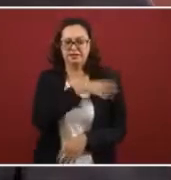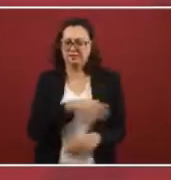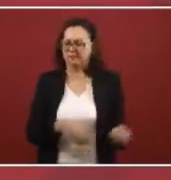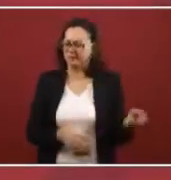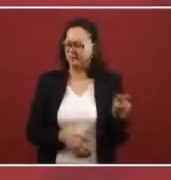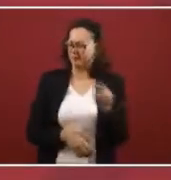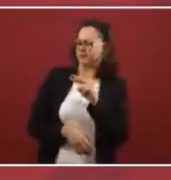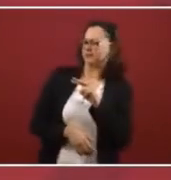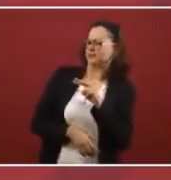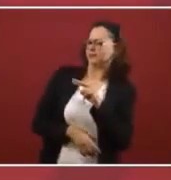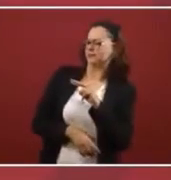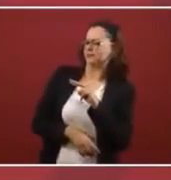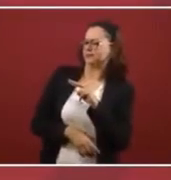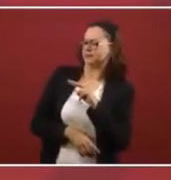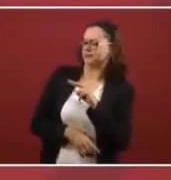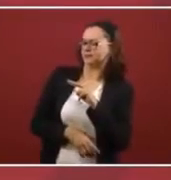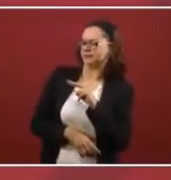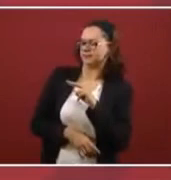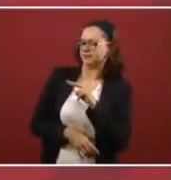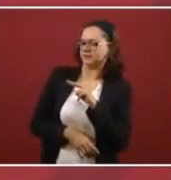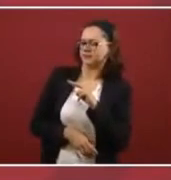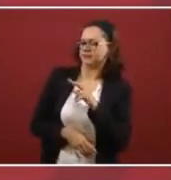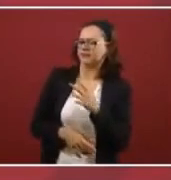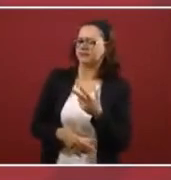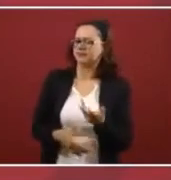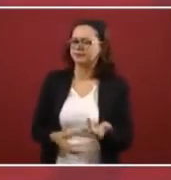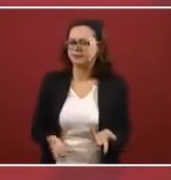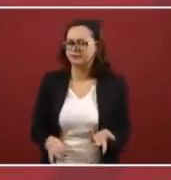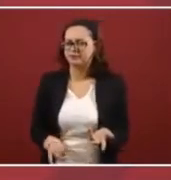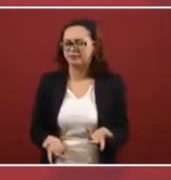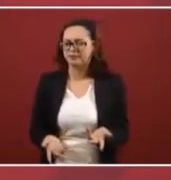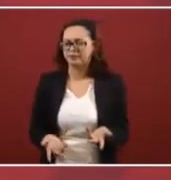And then the general turned to see them.